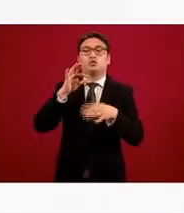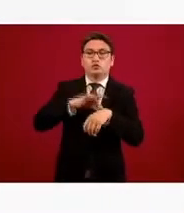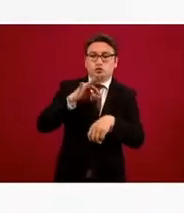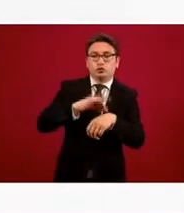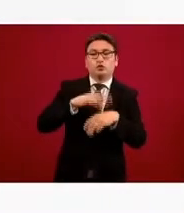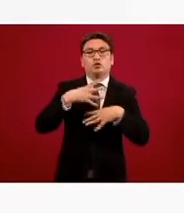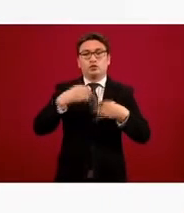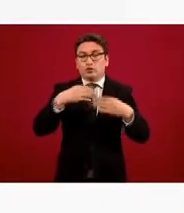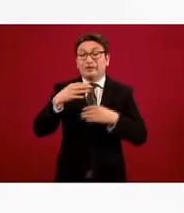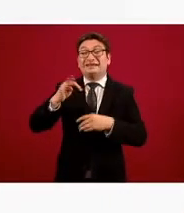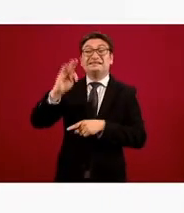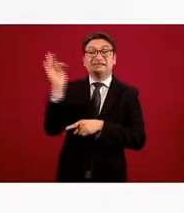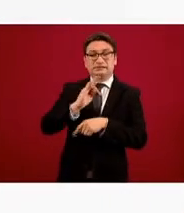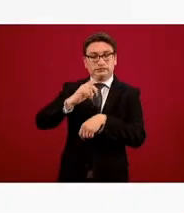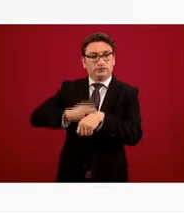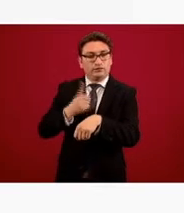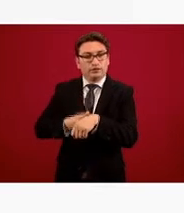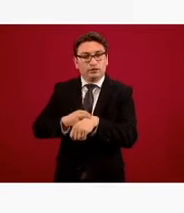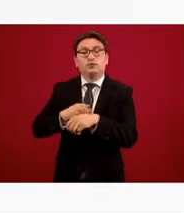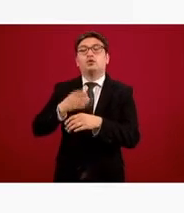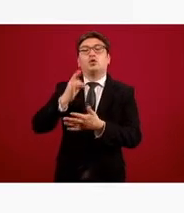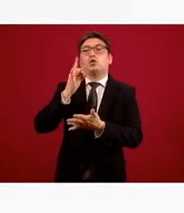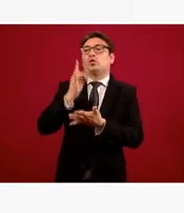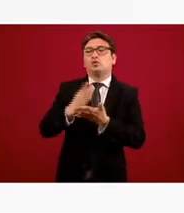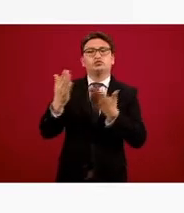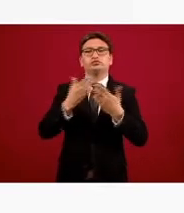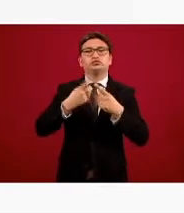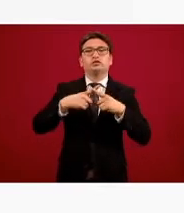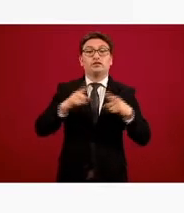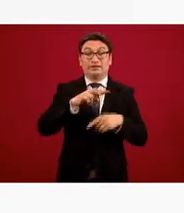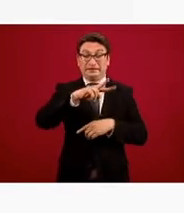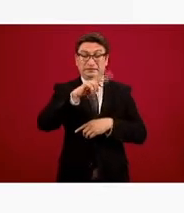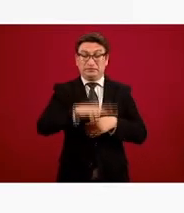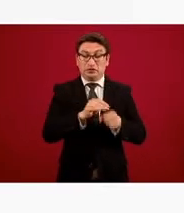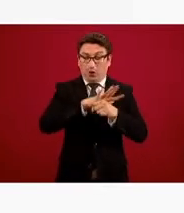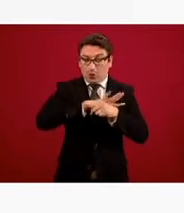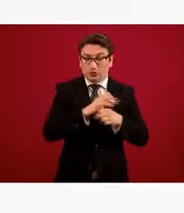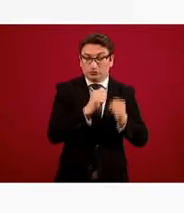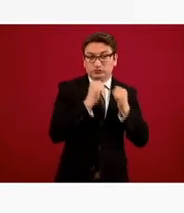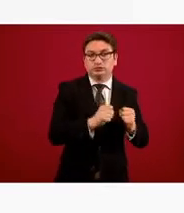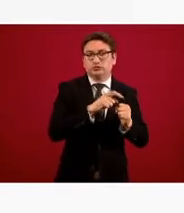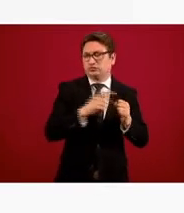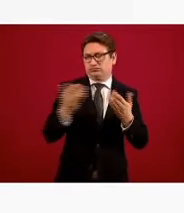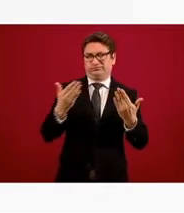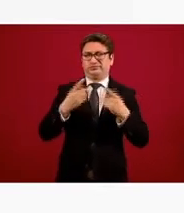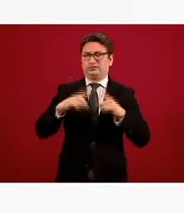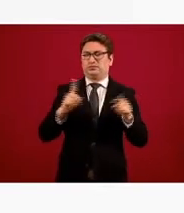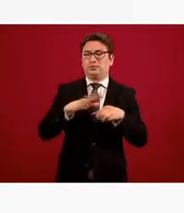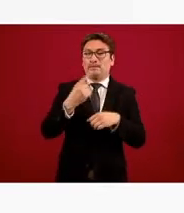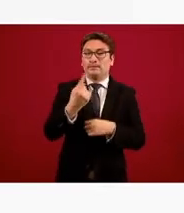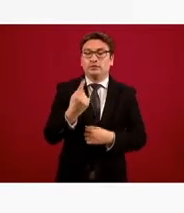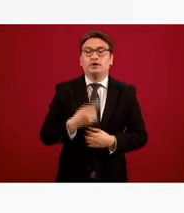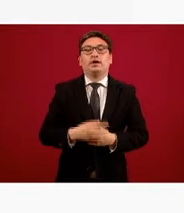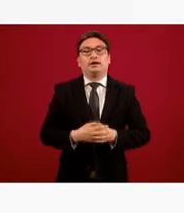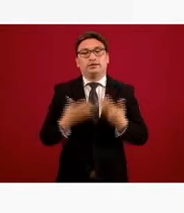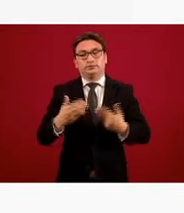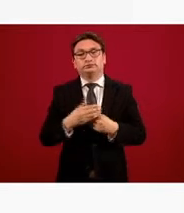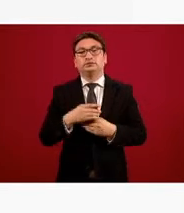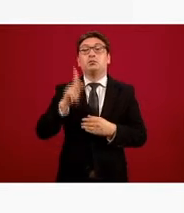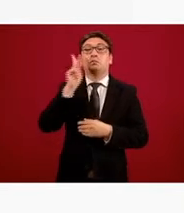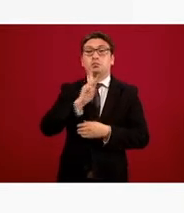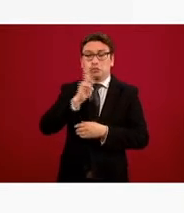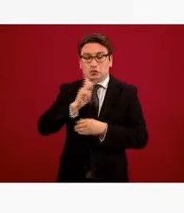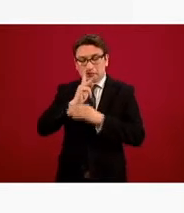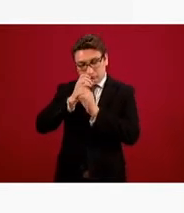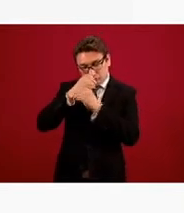to emphasize that those patients that are cataloged as suspect cases, the only difference between those and the